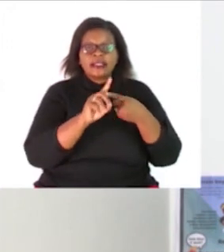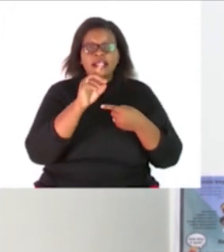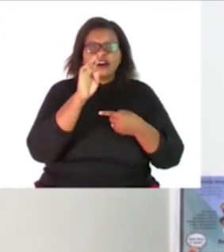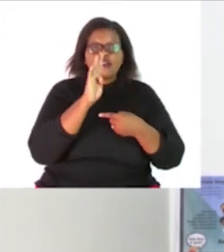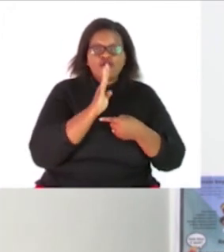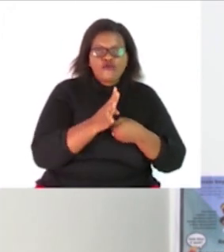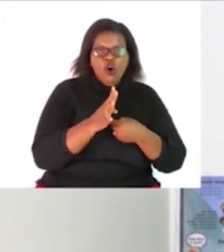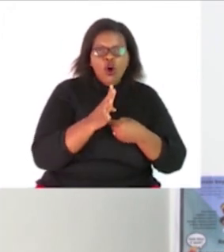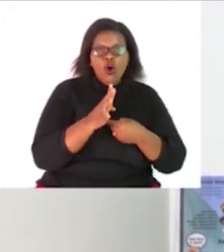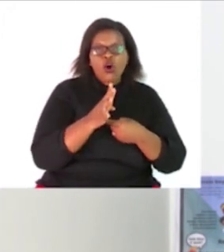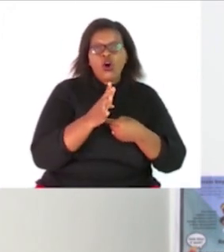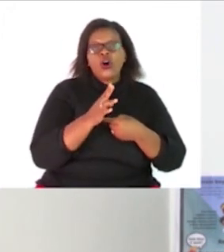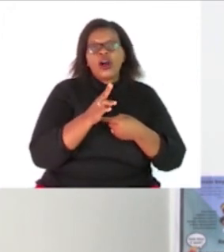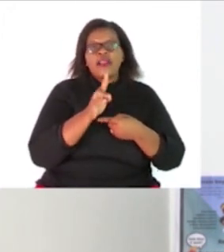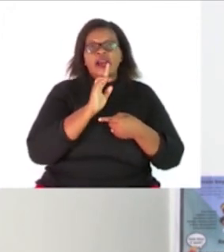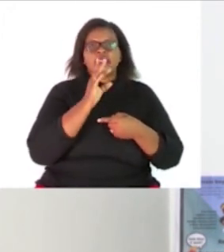6 plus